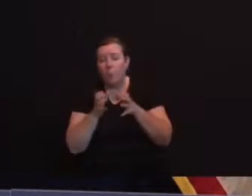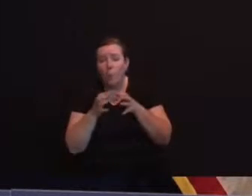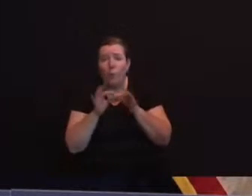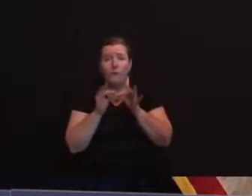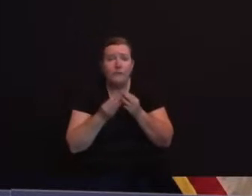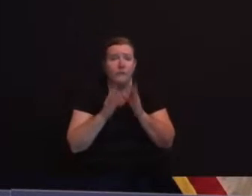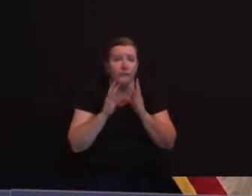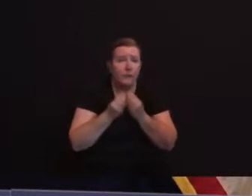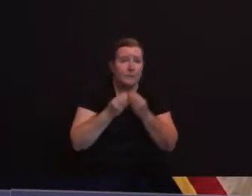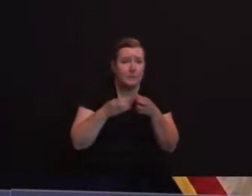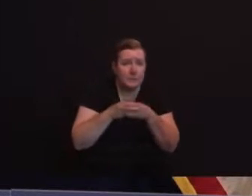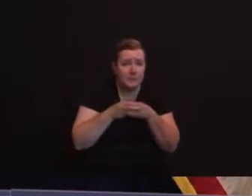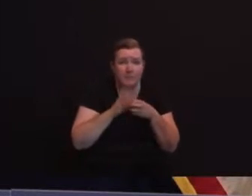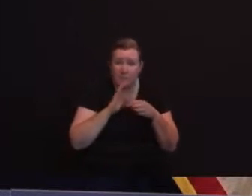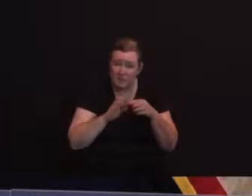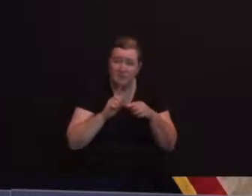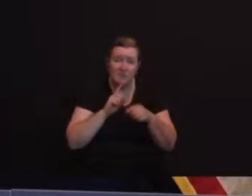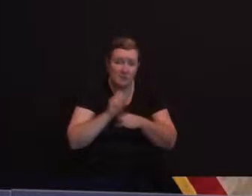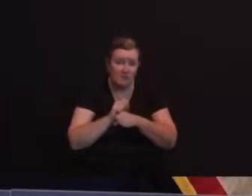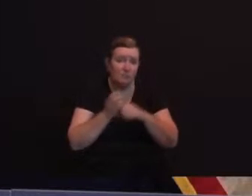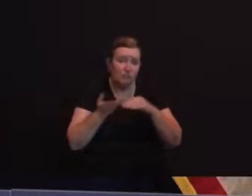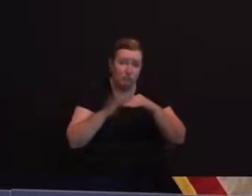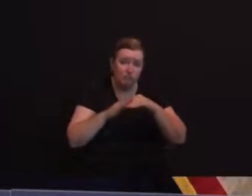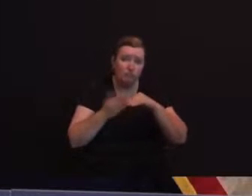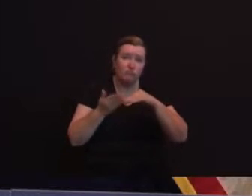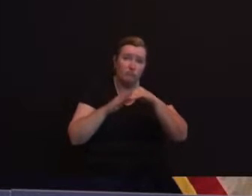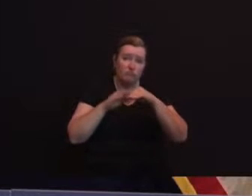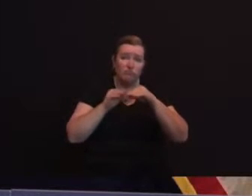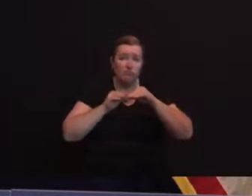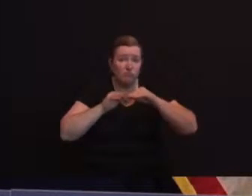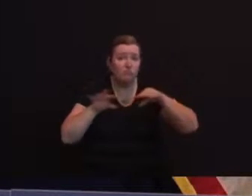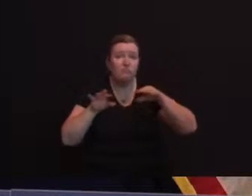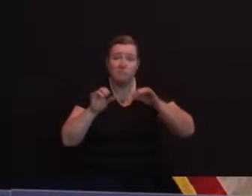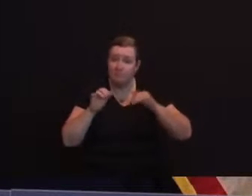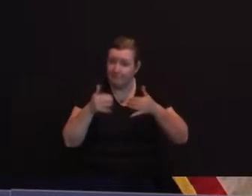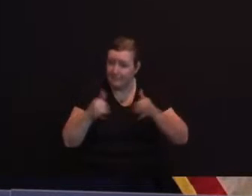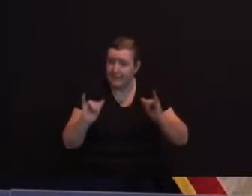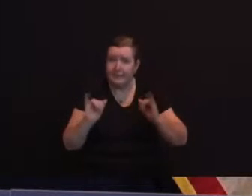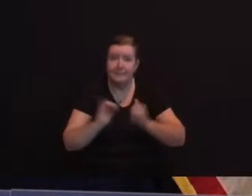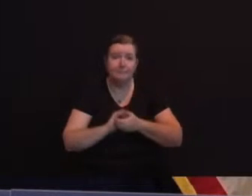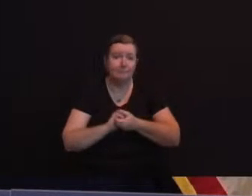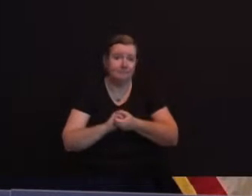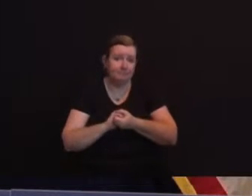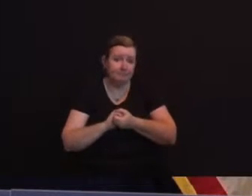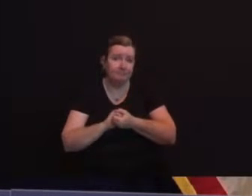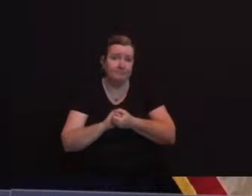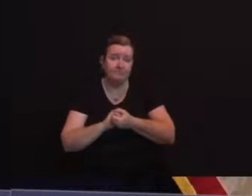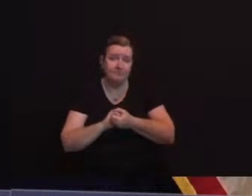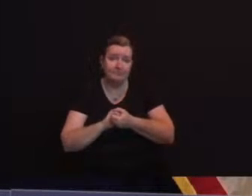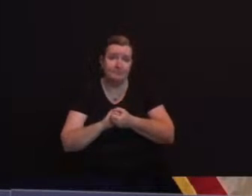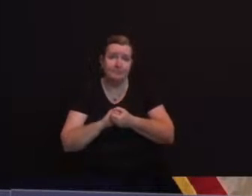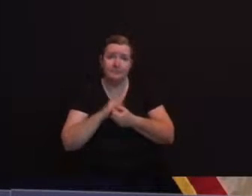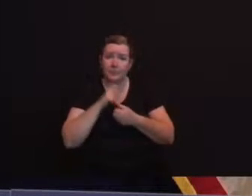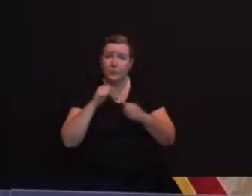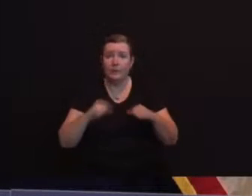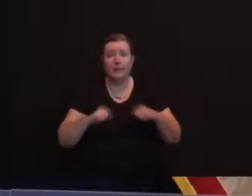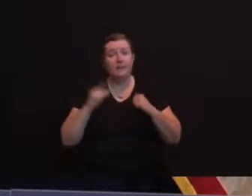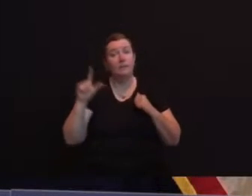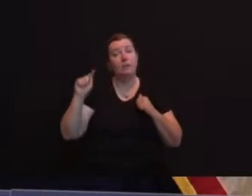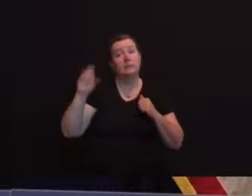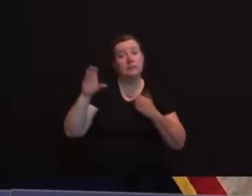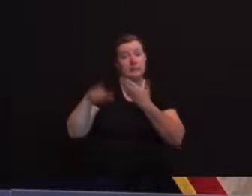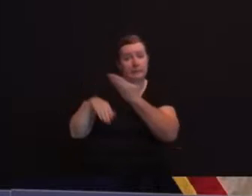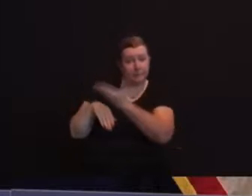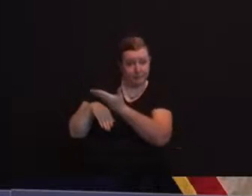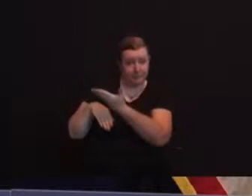of increasing cases. Residents of long-term care facilities are particularly susceptible. Bringing your loved